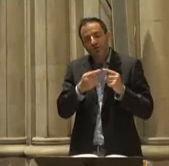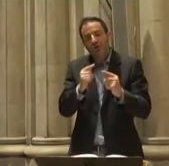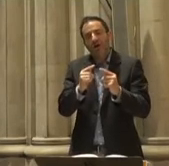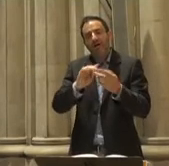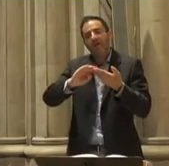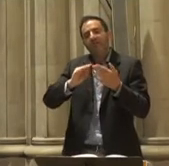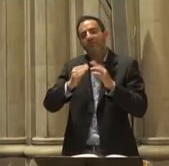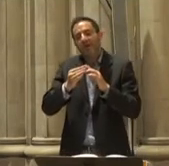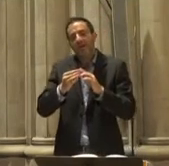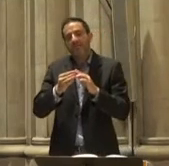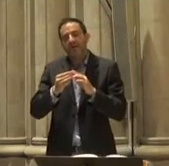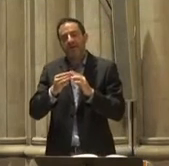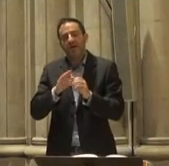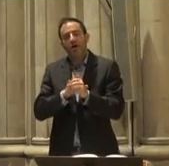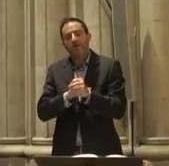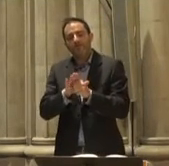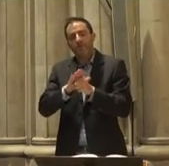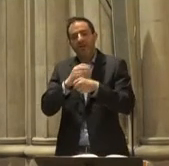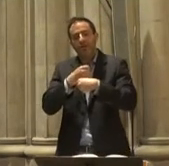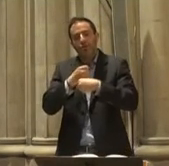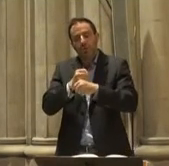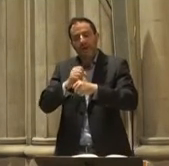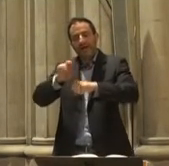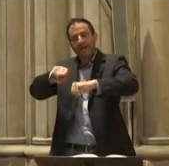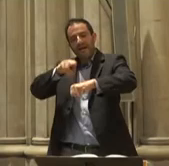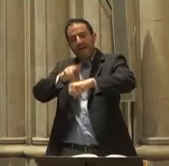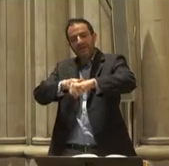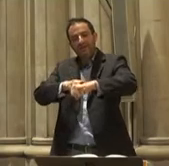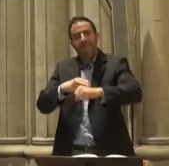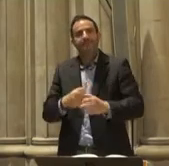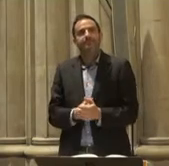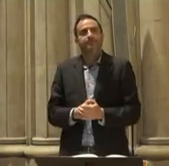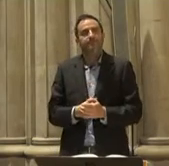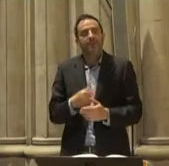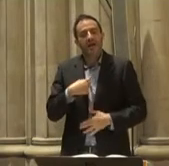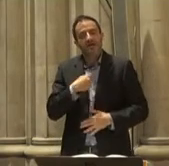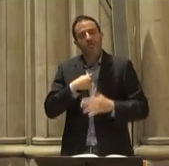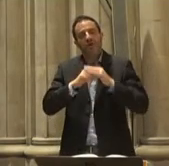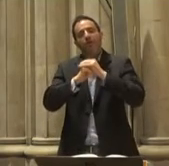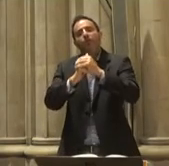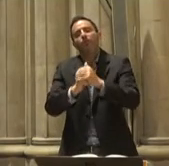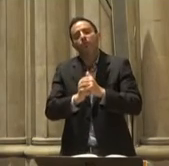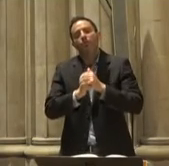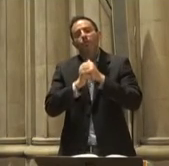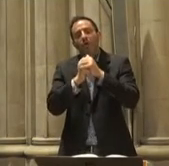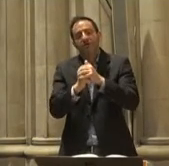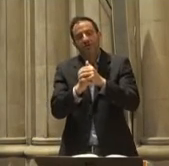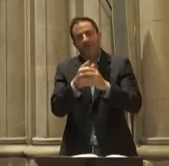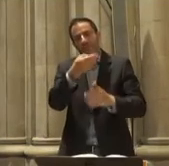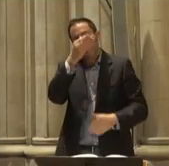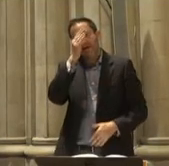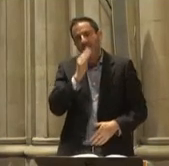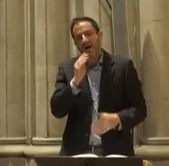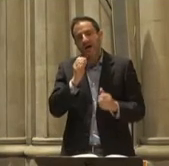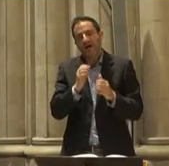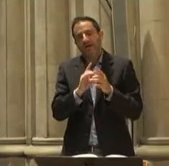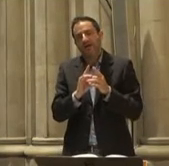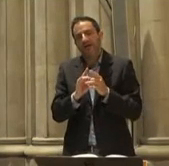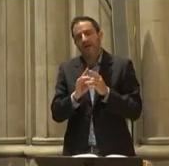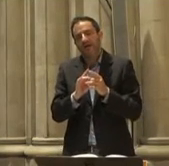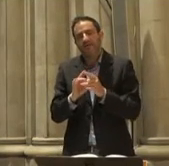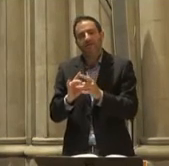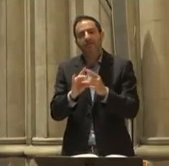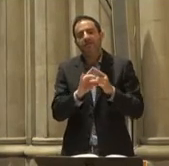the fullness of our created nature. As we worship this God of unity